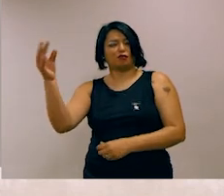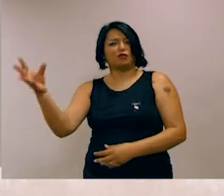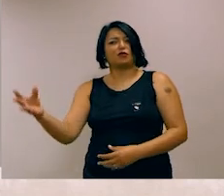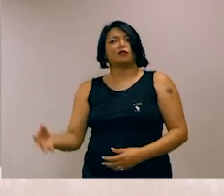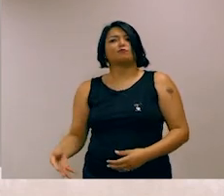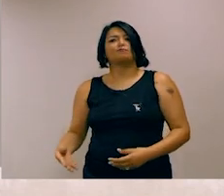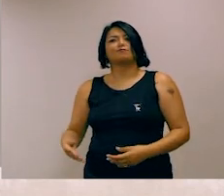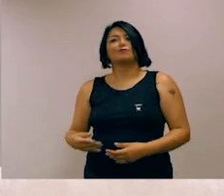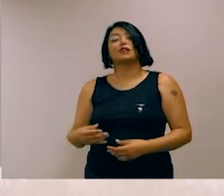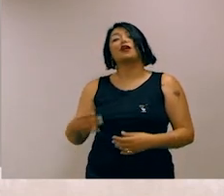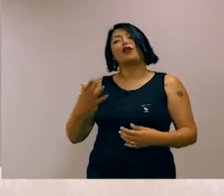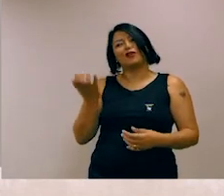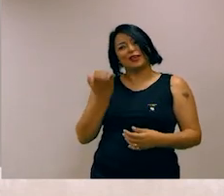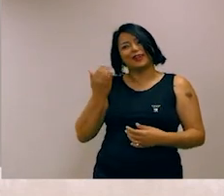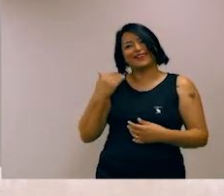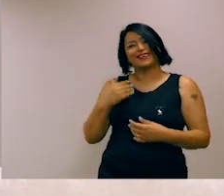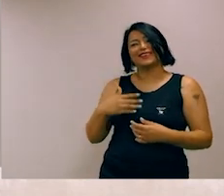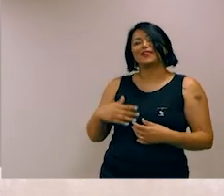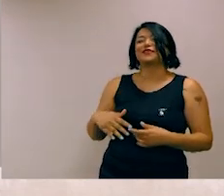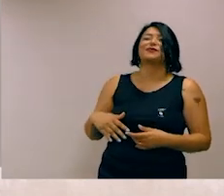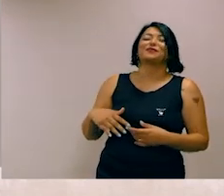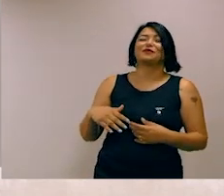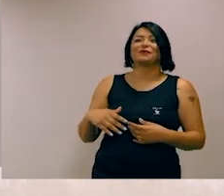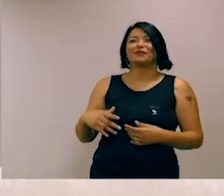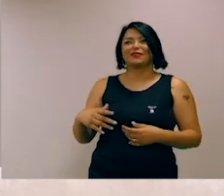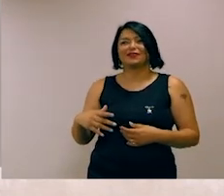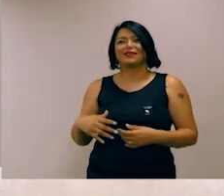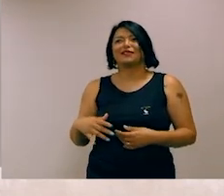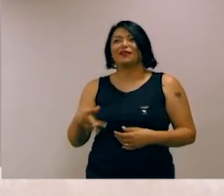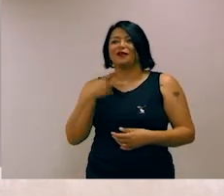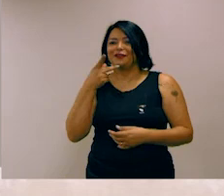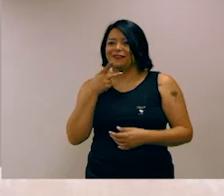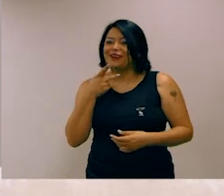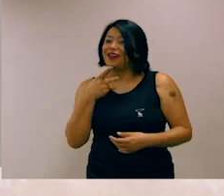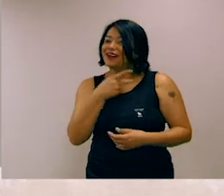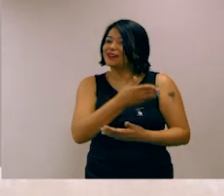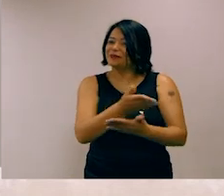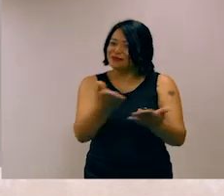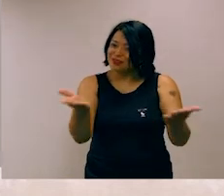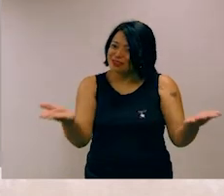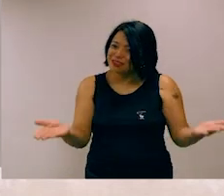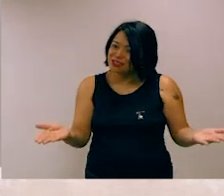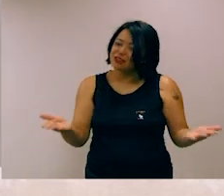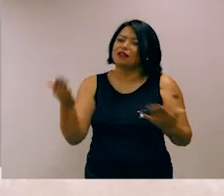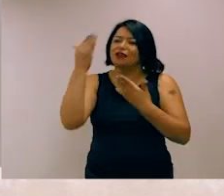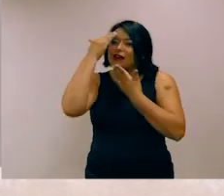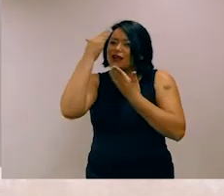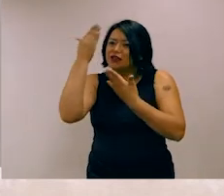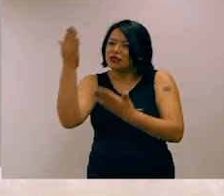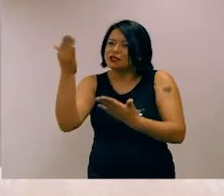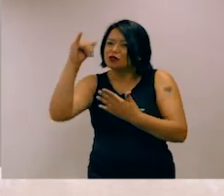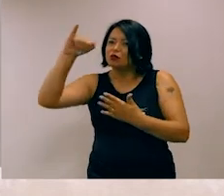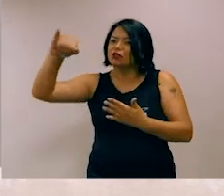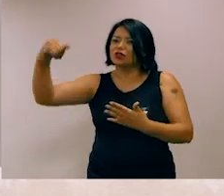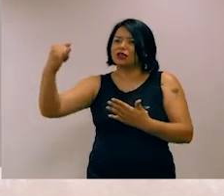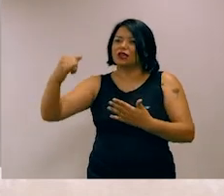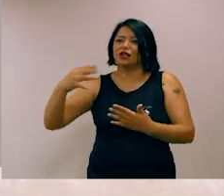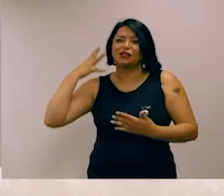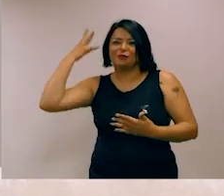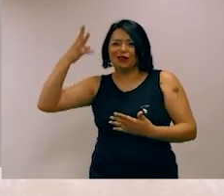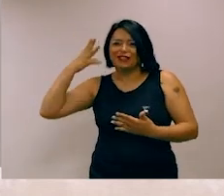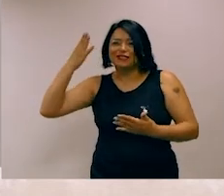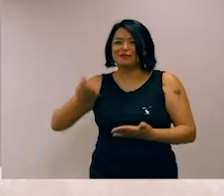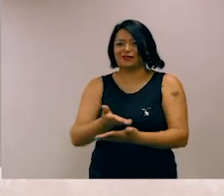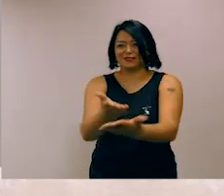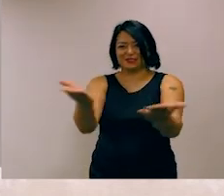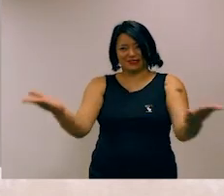be heard. So I would like to compliment all of those who work with this now, here in the audience, and who have been working